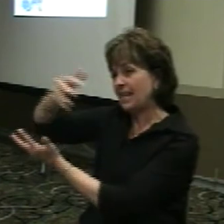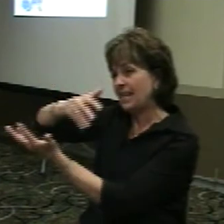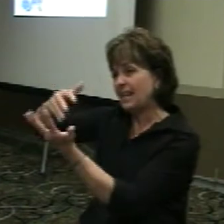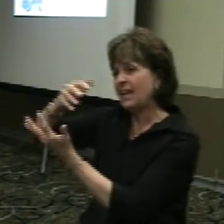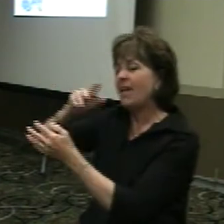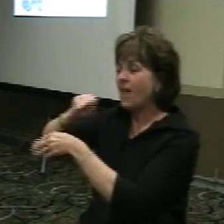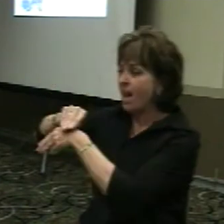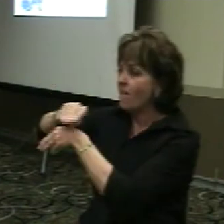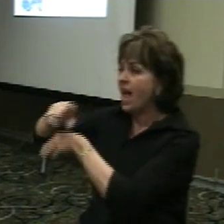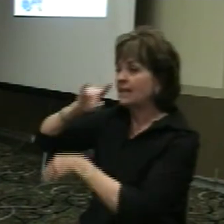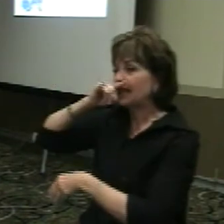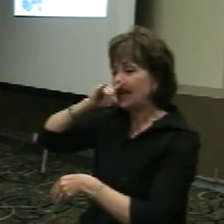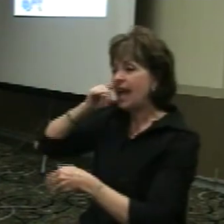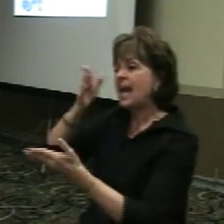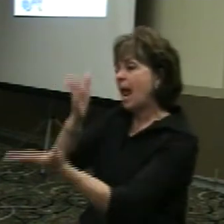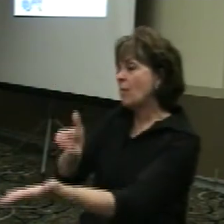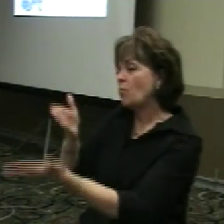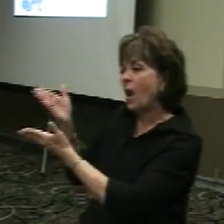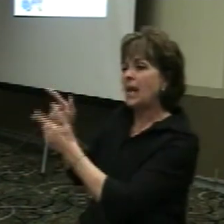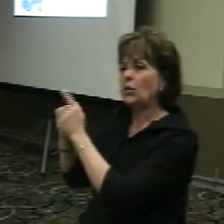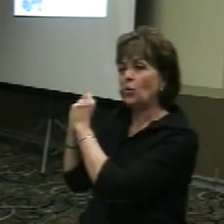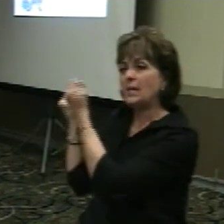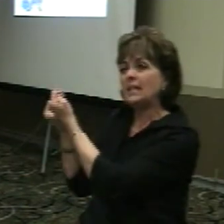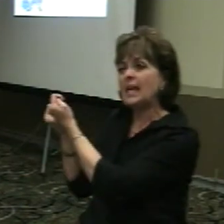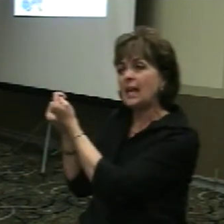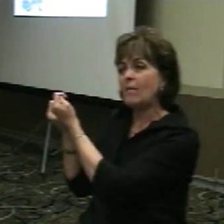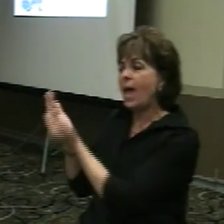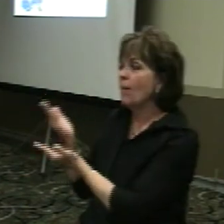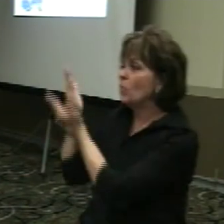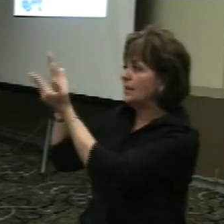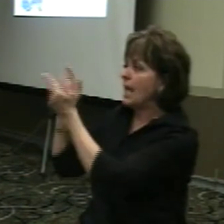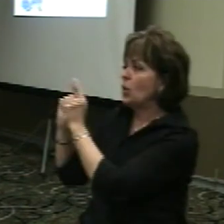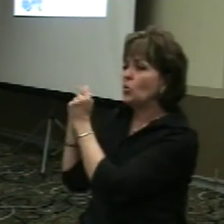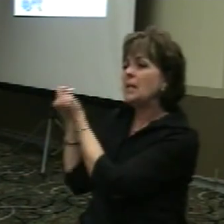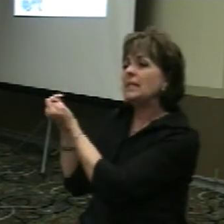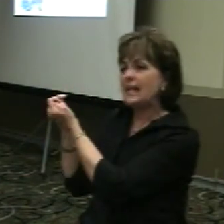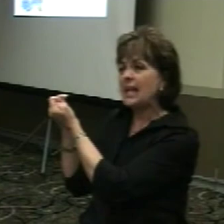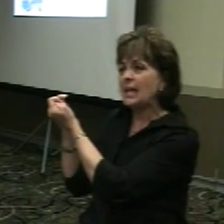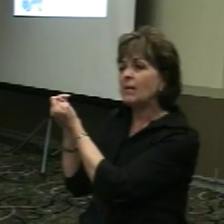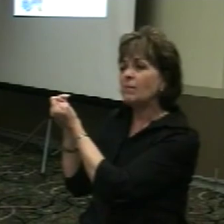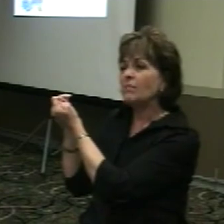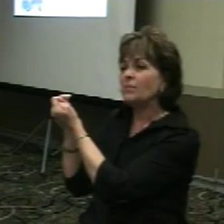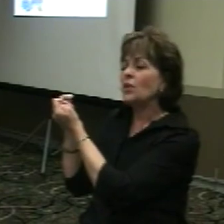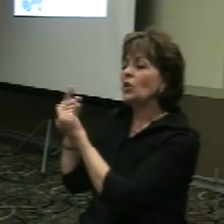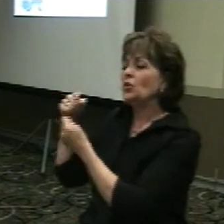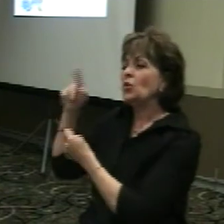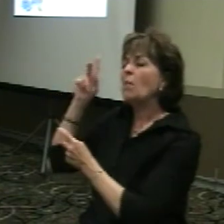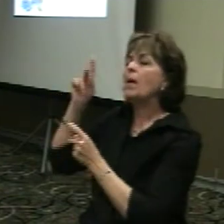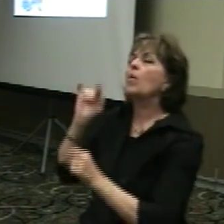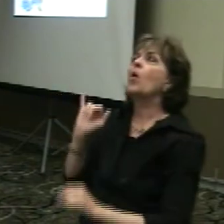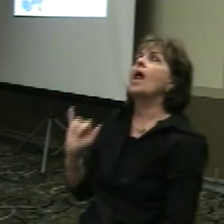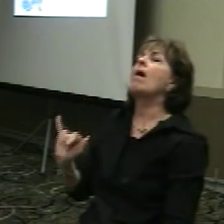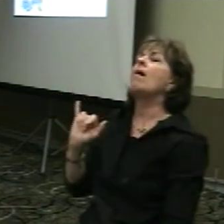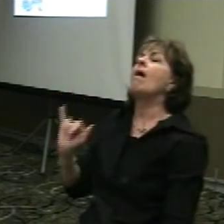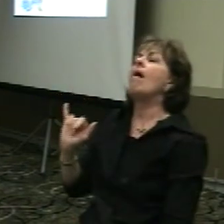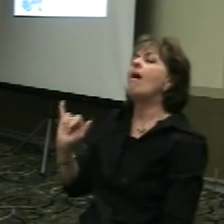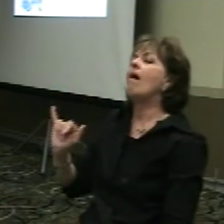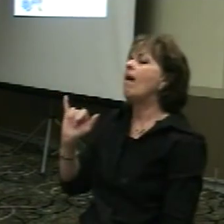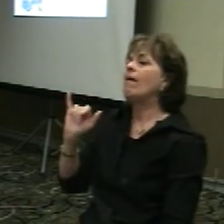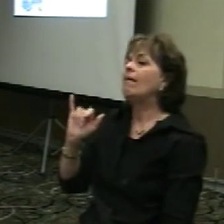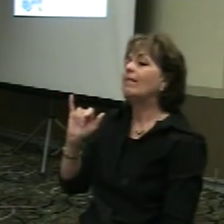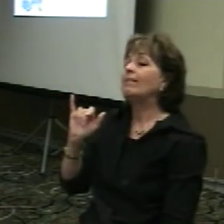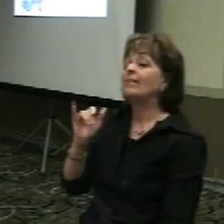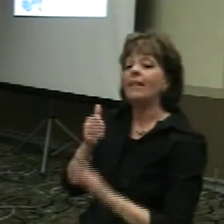that's affecting that kid, and take it back to the team and present it to the team in a way that people begin to, didn't know